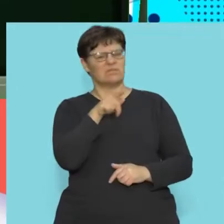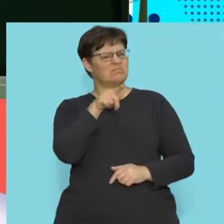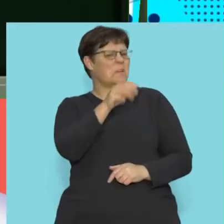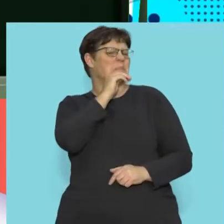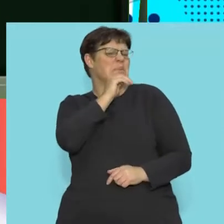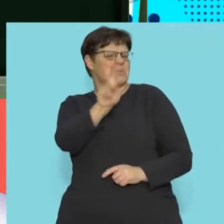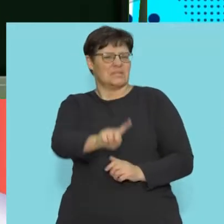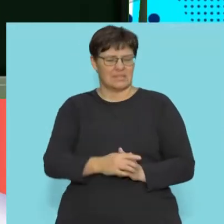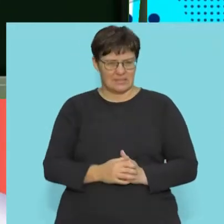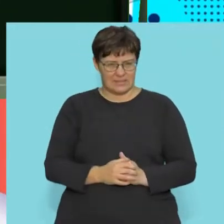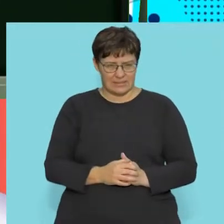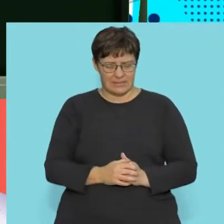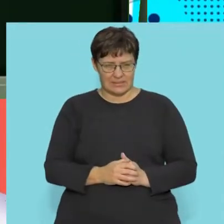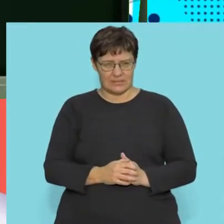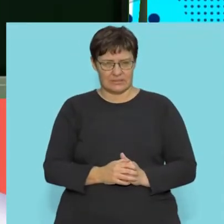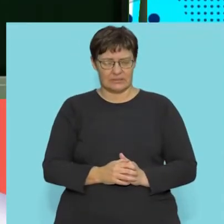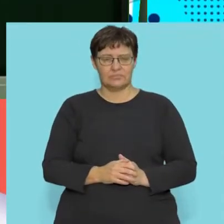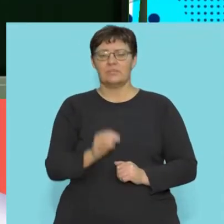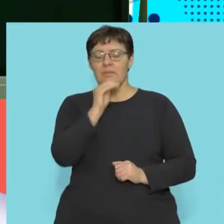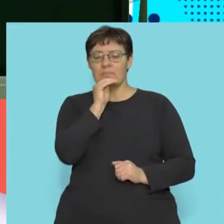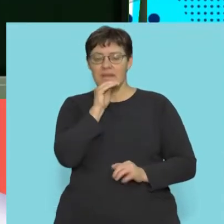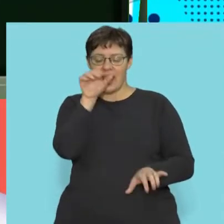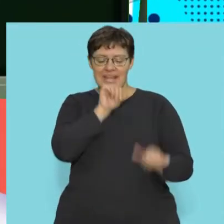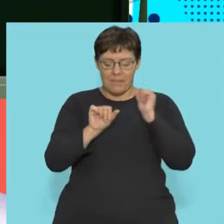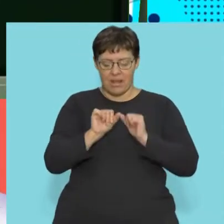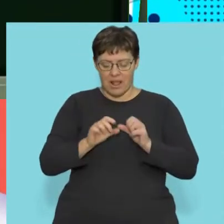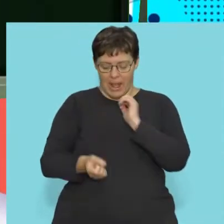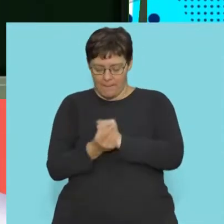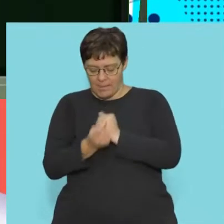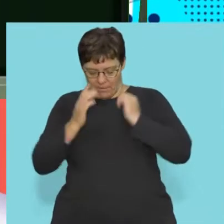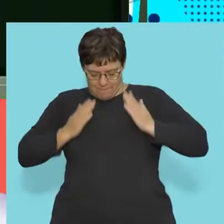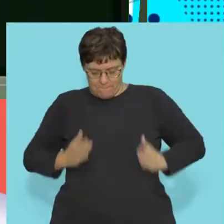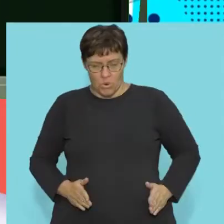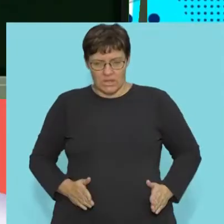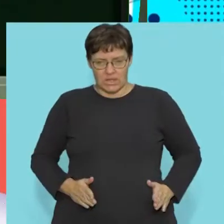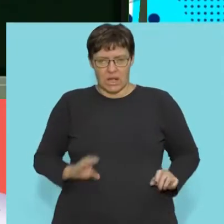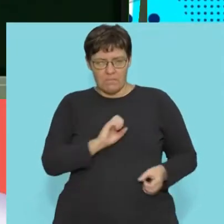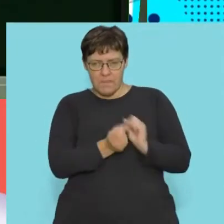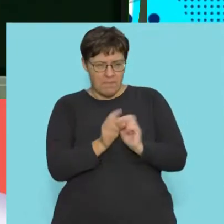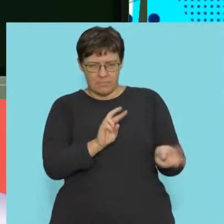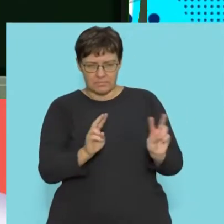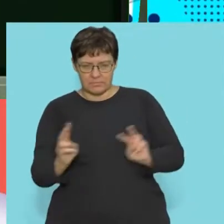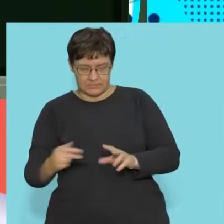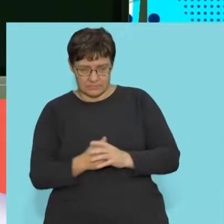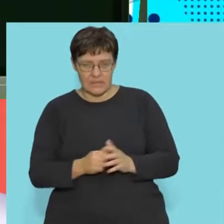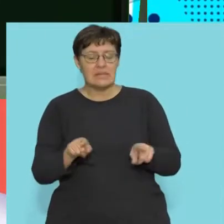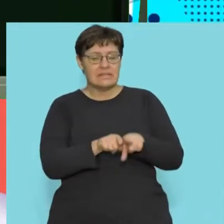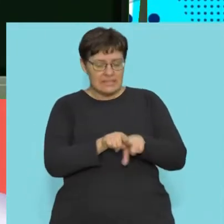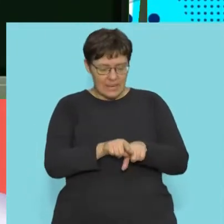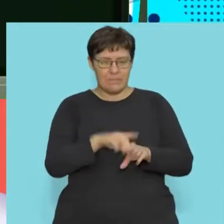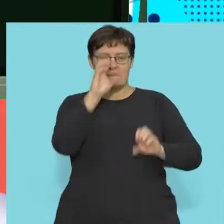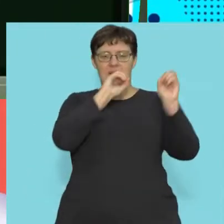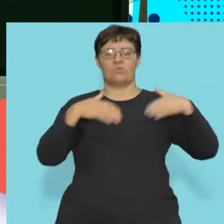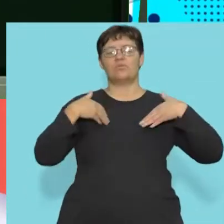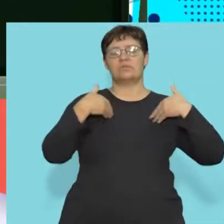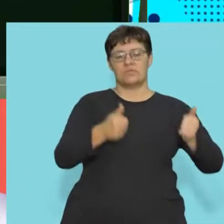lingo. What does metabolism mean? Well, it refers to all the chemical reactions that take place in the body. These